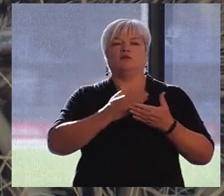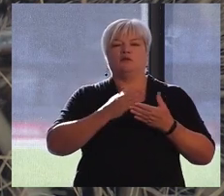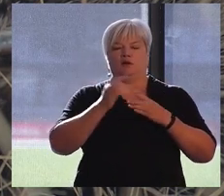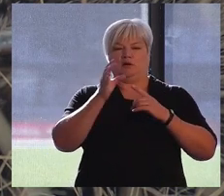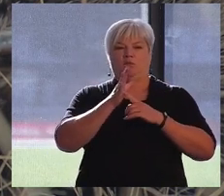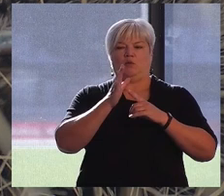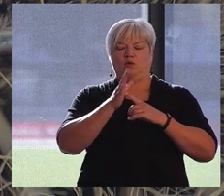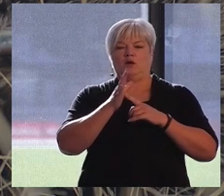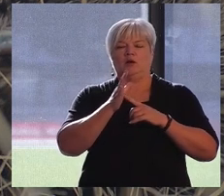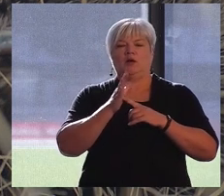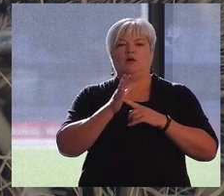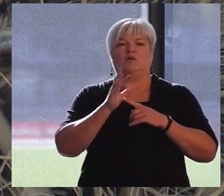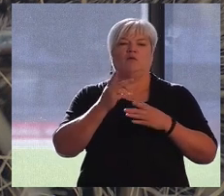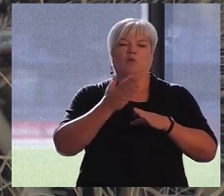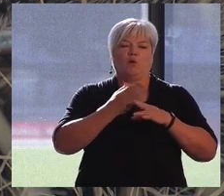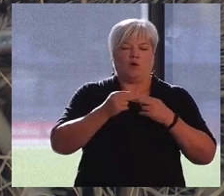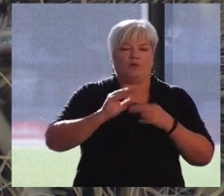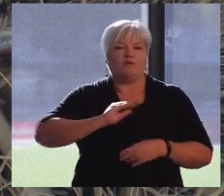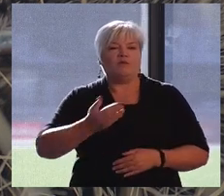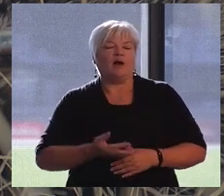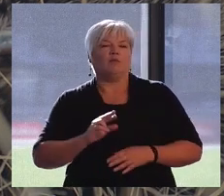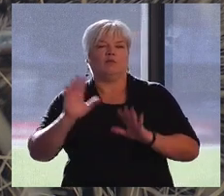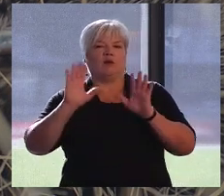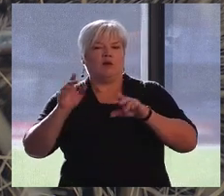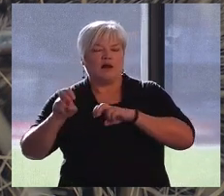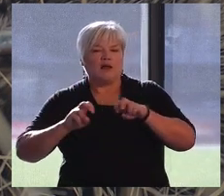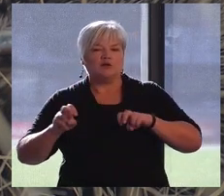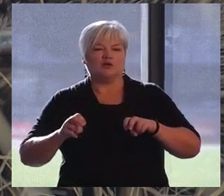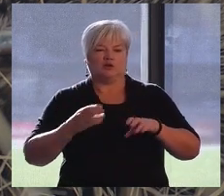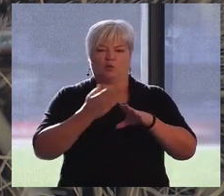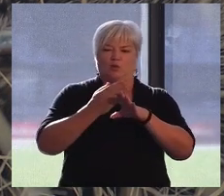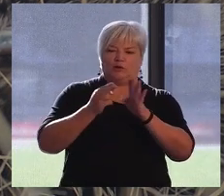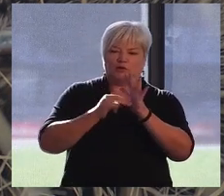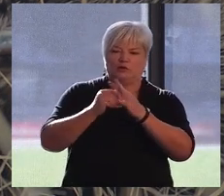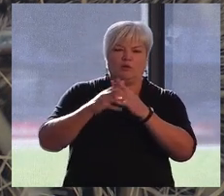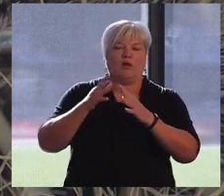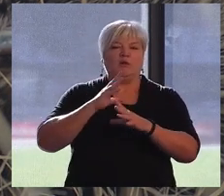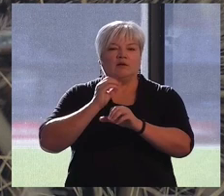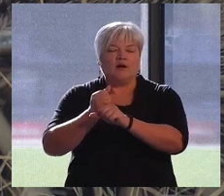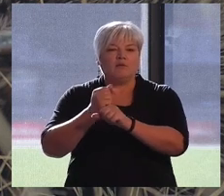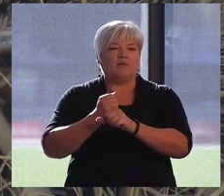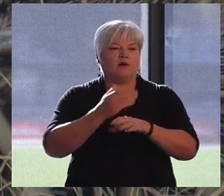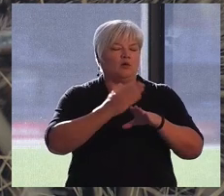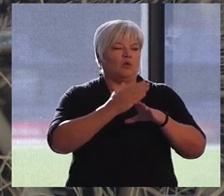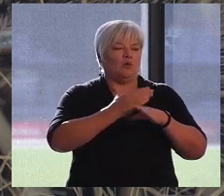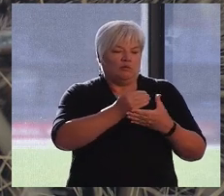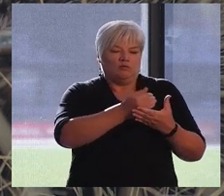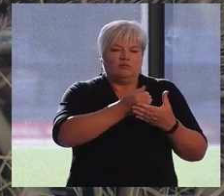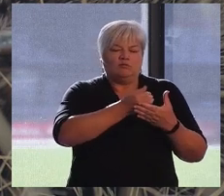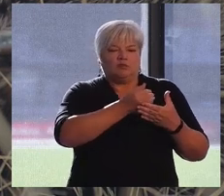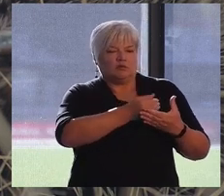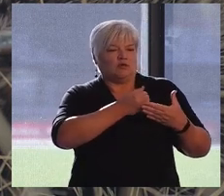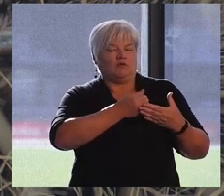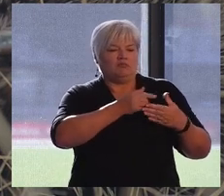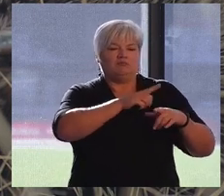to the work with Farmers for Climate Action, the work in New South Wales, the work with conservative-leaning community leaders that I've been doing over the